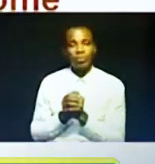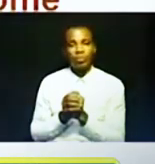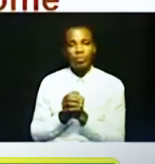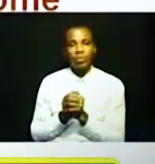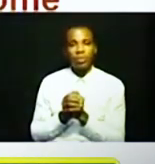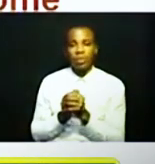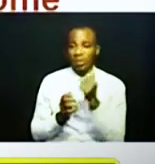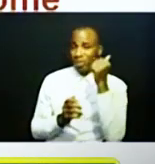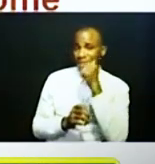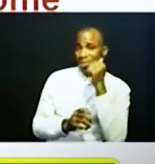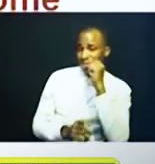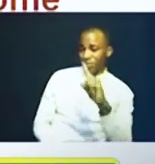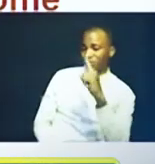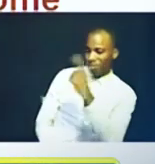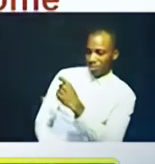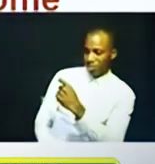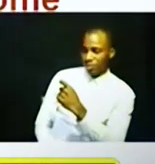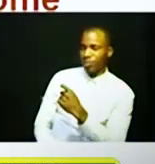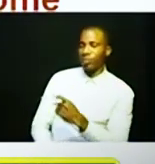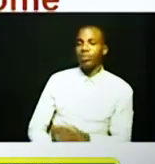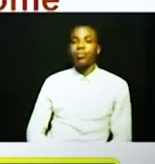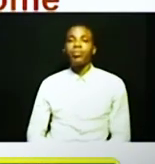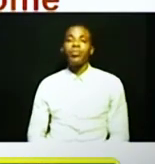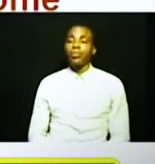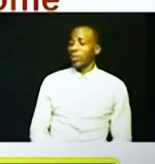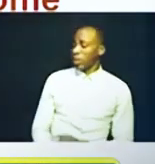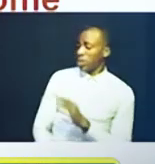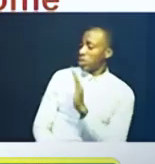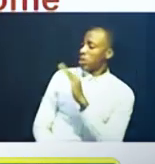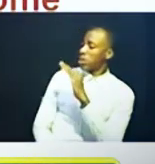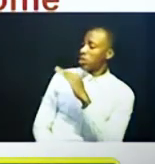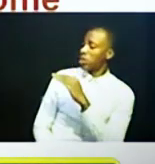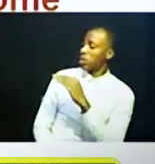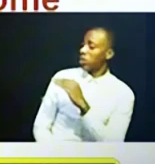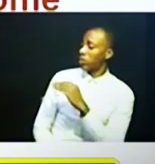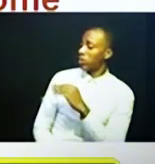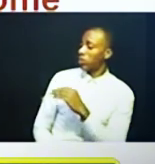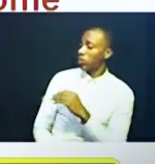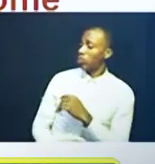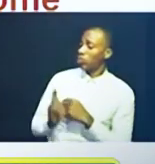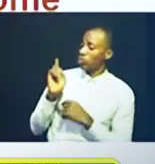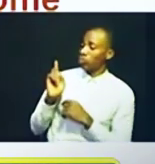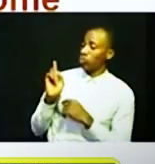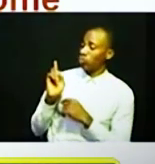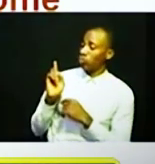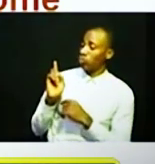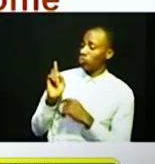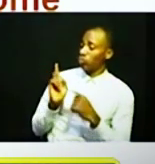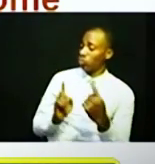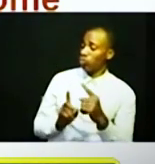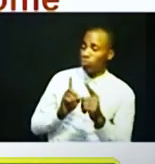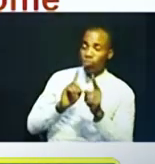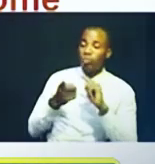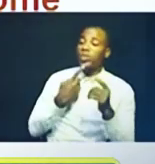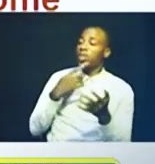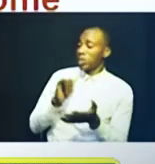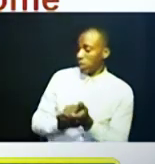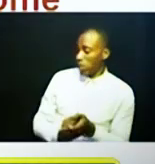Mrs. Peel, in your remarks, you stated that